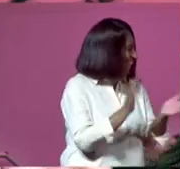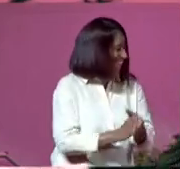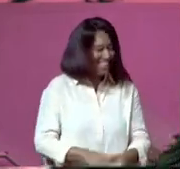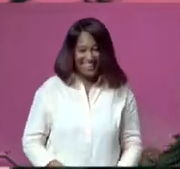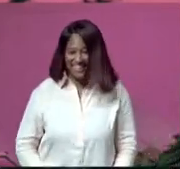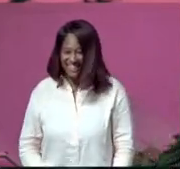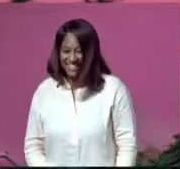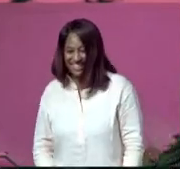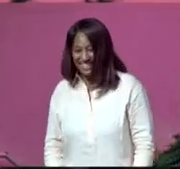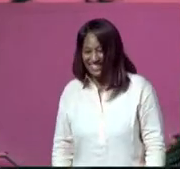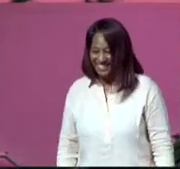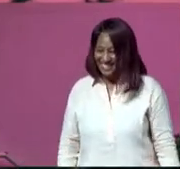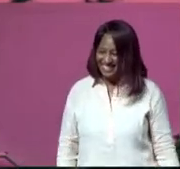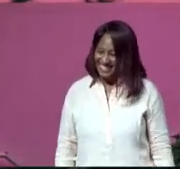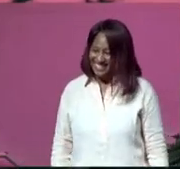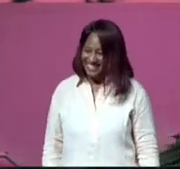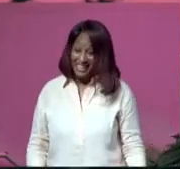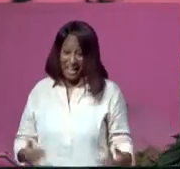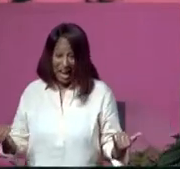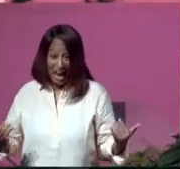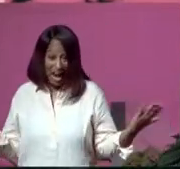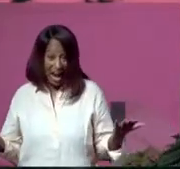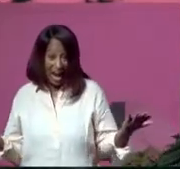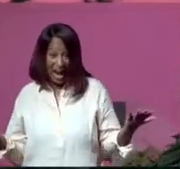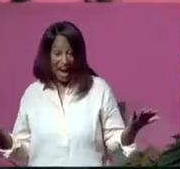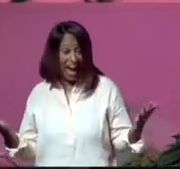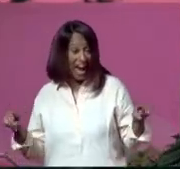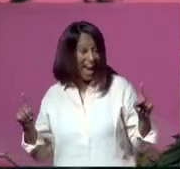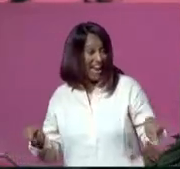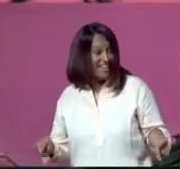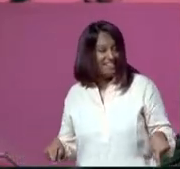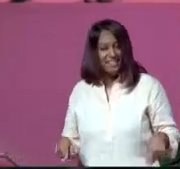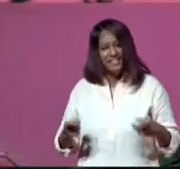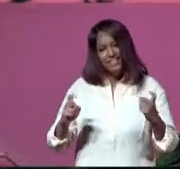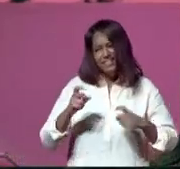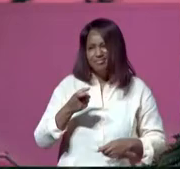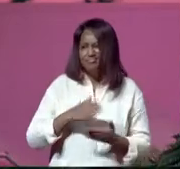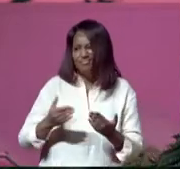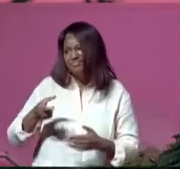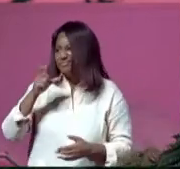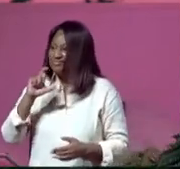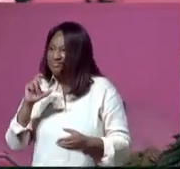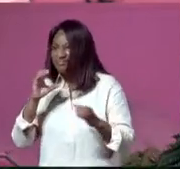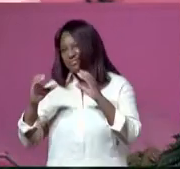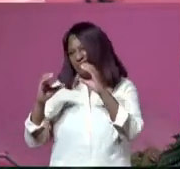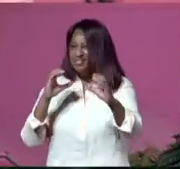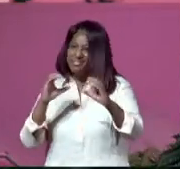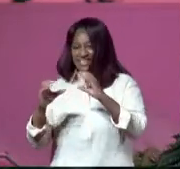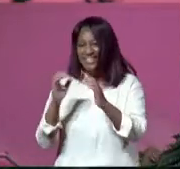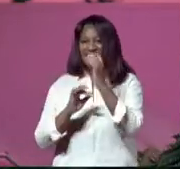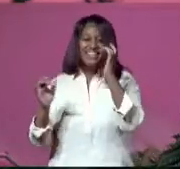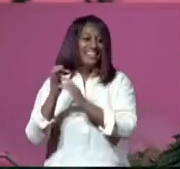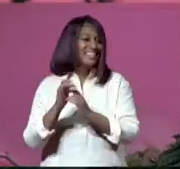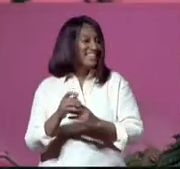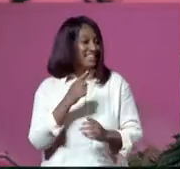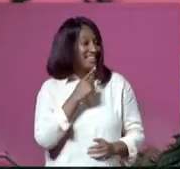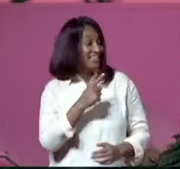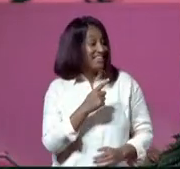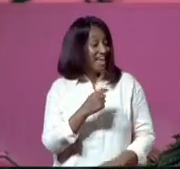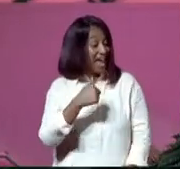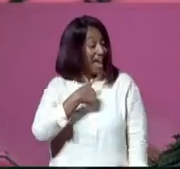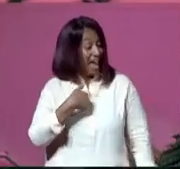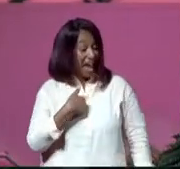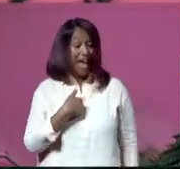So watch how the dialogue goes. Jesus says, give me something to drink. They go back and forth. And Jesus, you know, says to her, I am